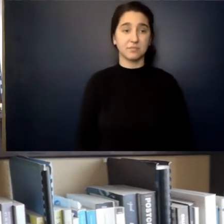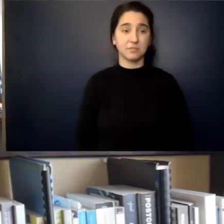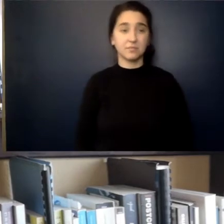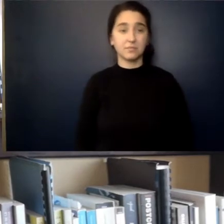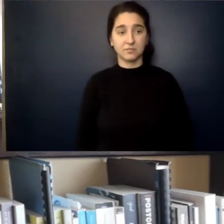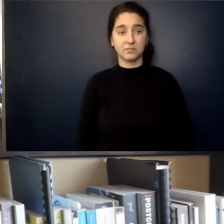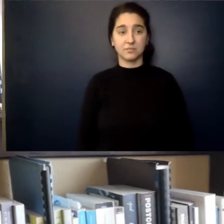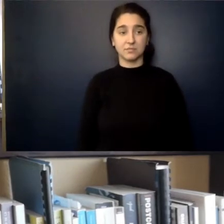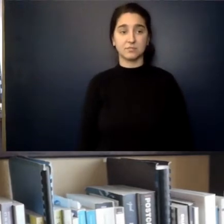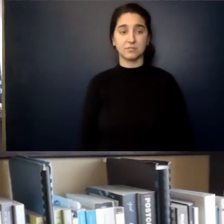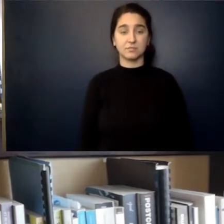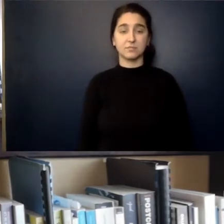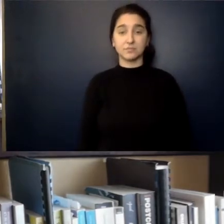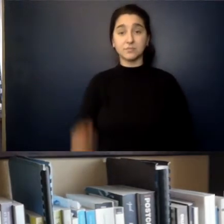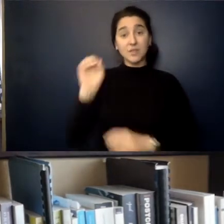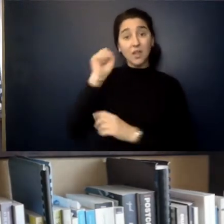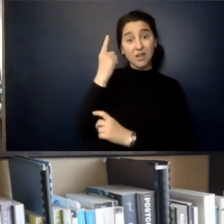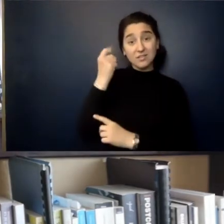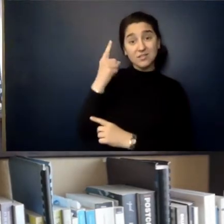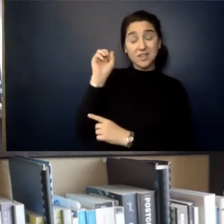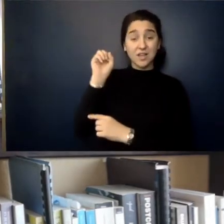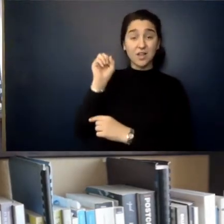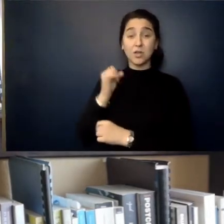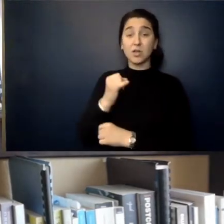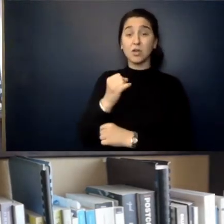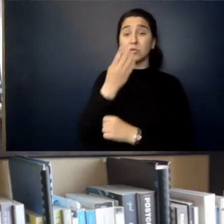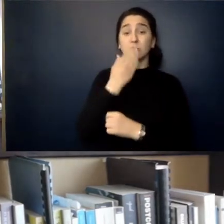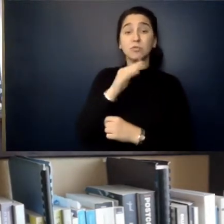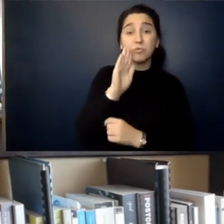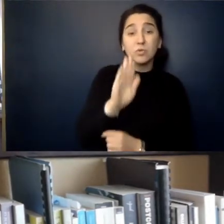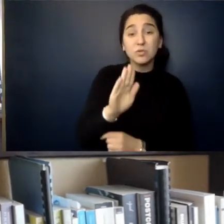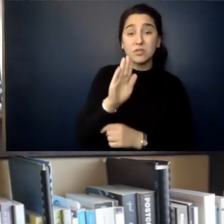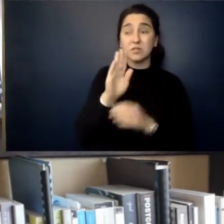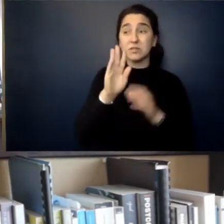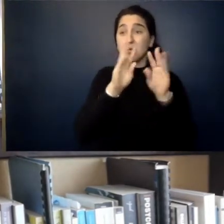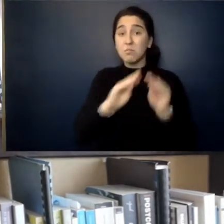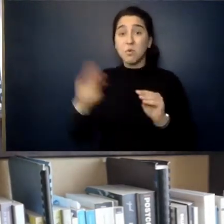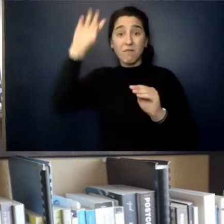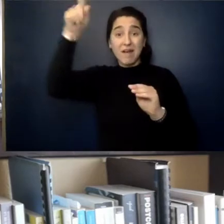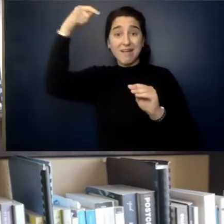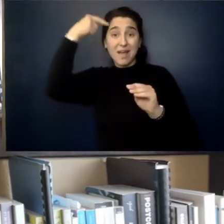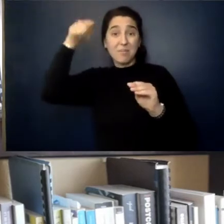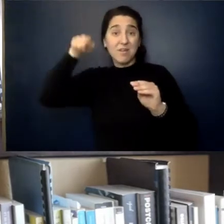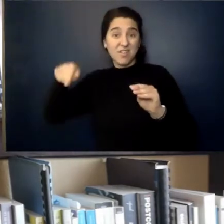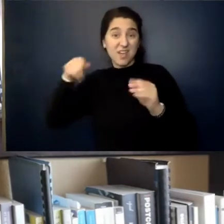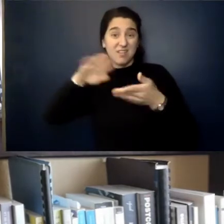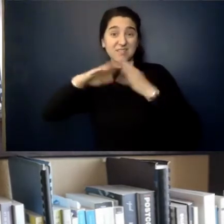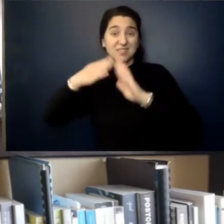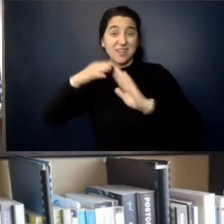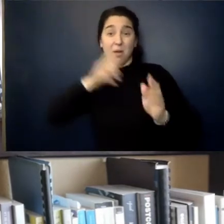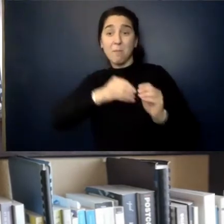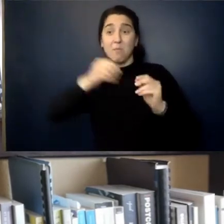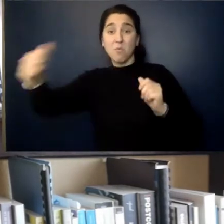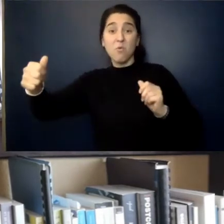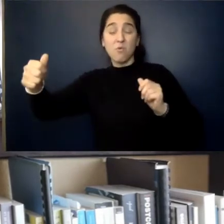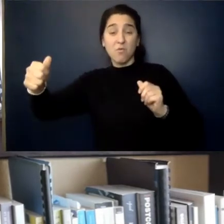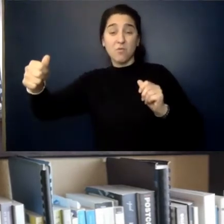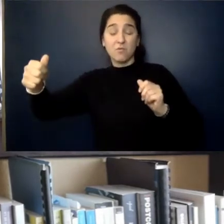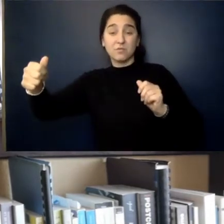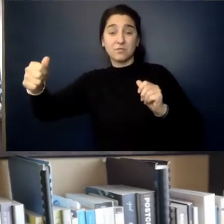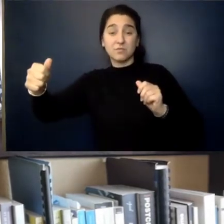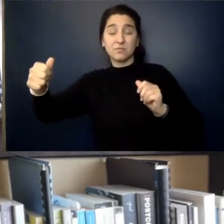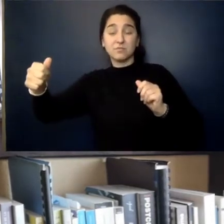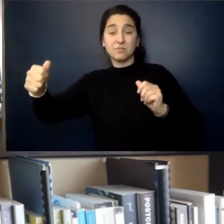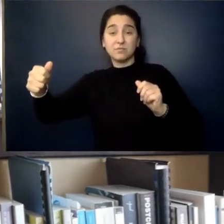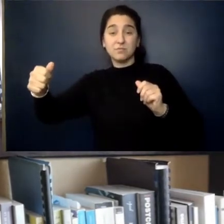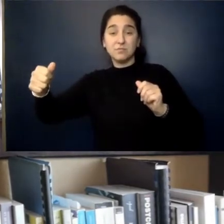Israel, the northern kingdom, no longer existed. Judah, the